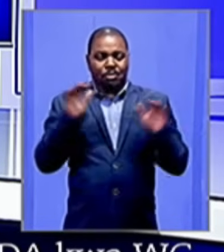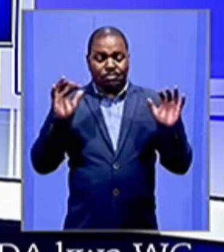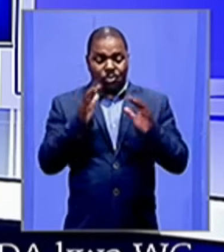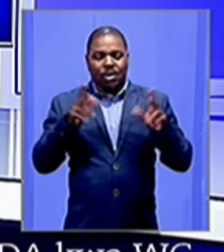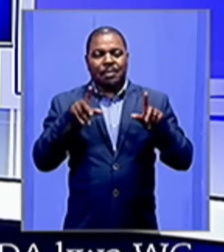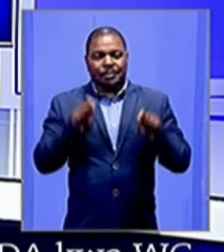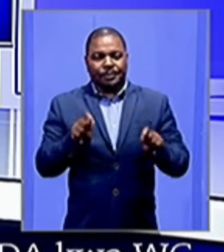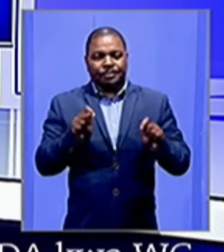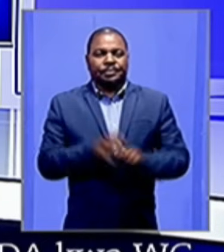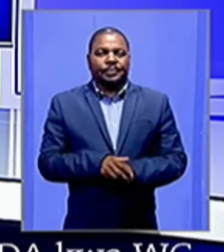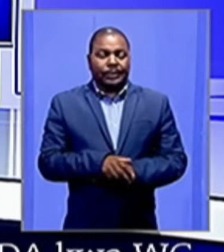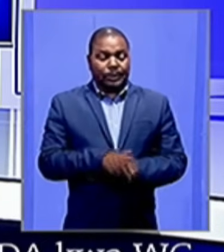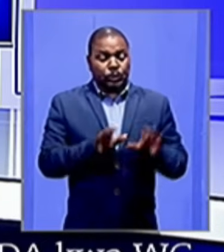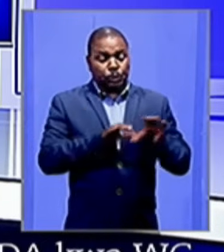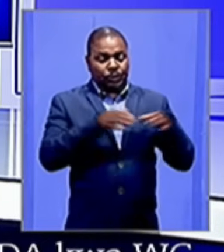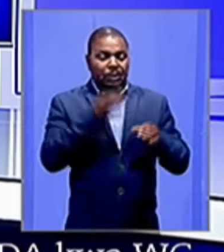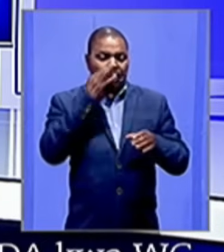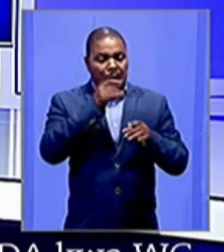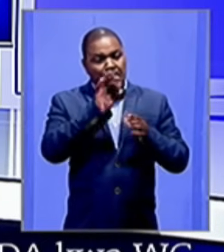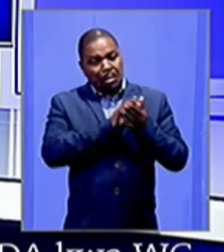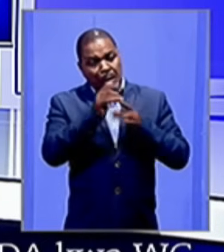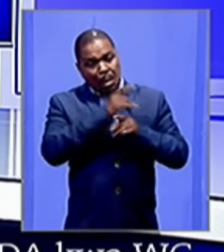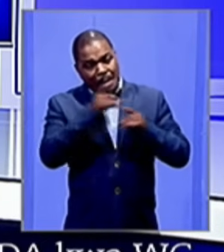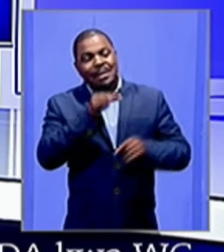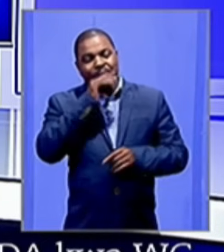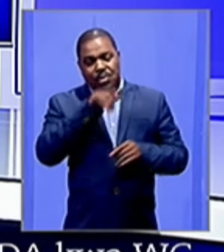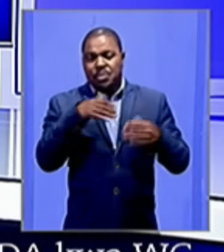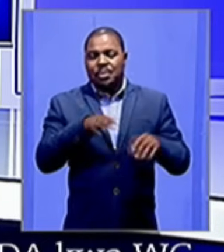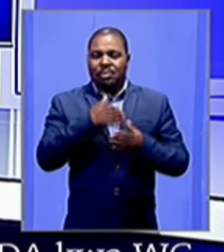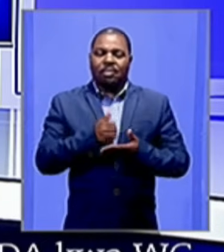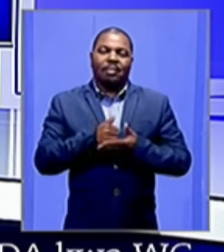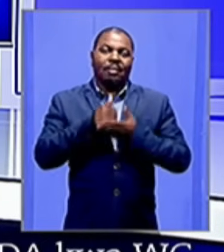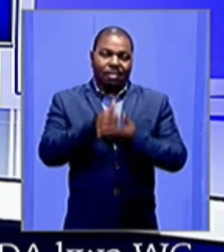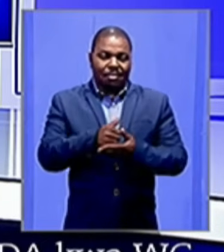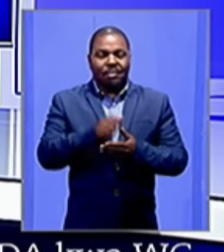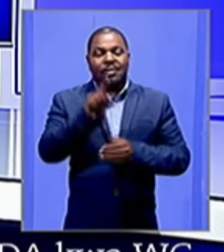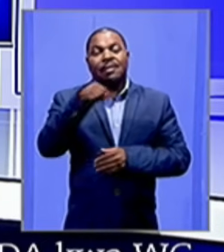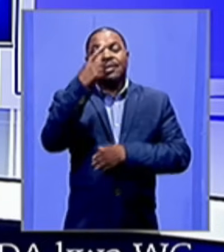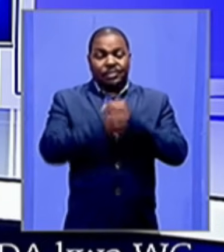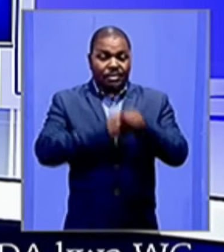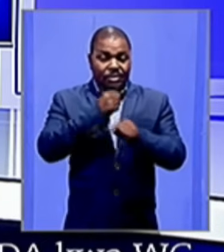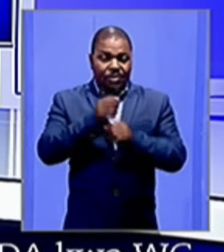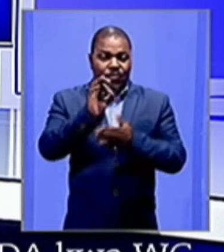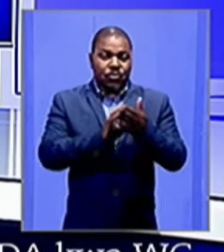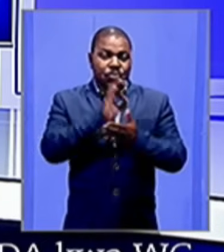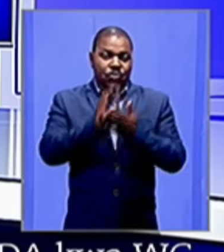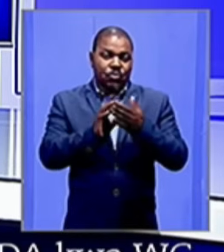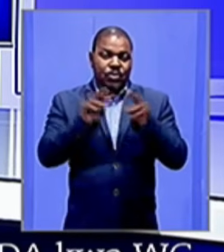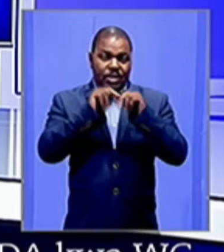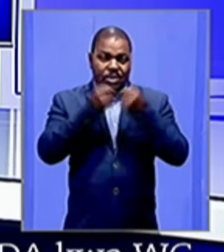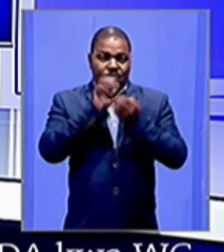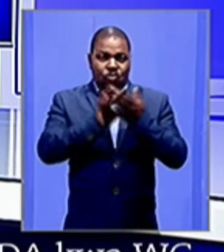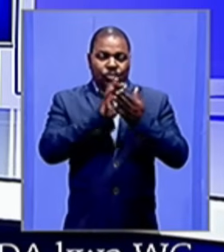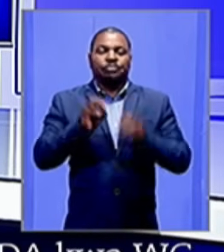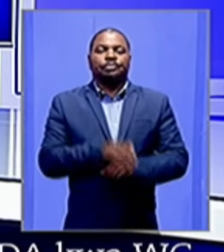Town. Lekoko la re dipholo tse di tlile go nna le seabe se segolo mo ditlhophong tsa ngwaga o tlang tsa bosetšhaba